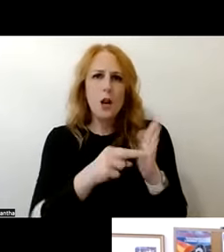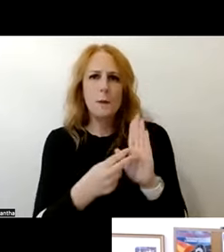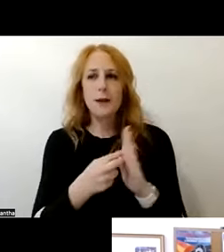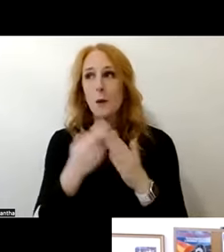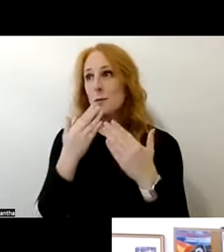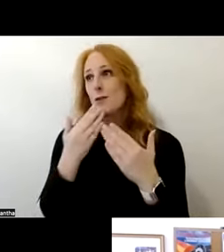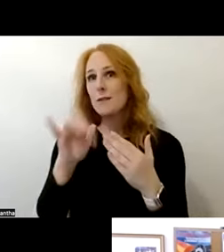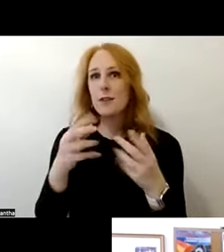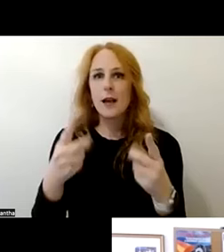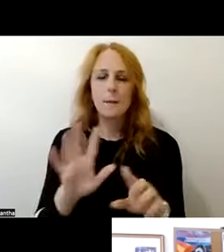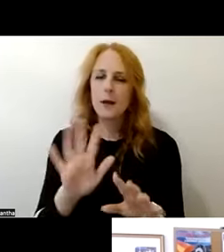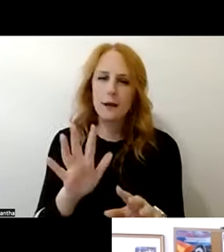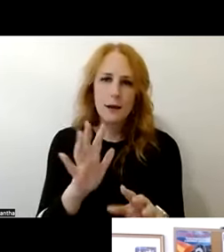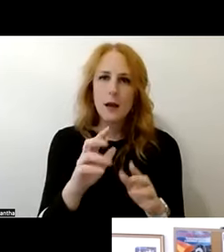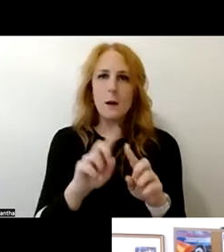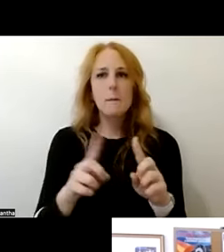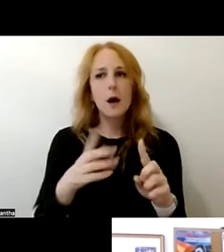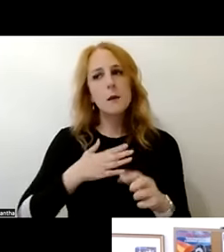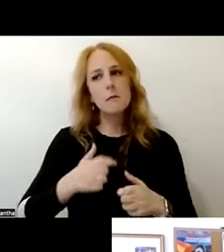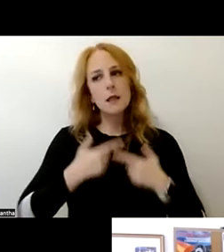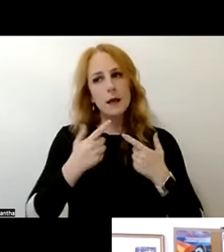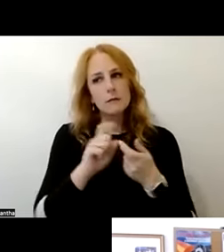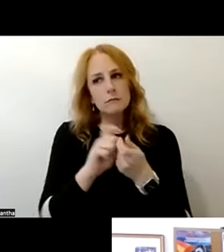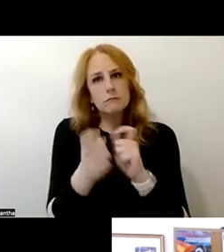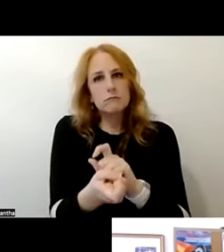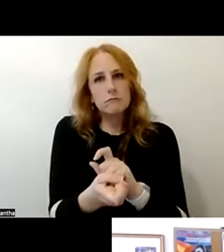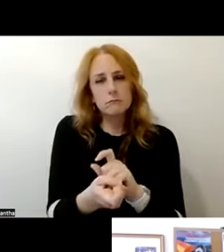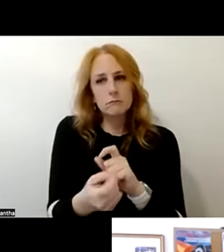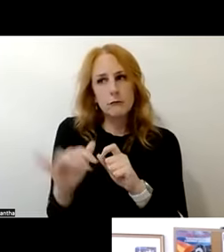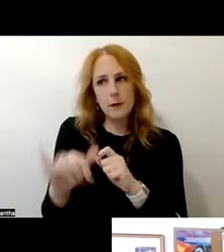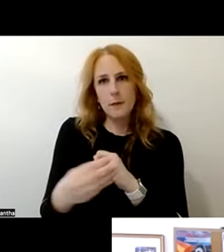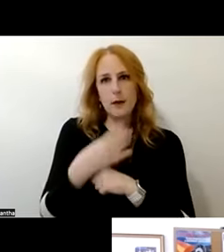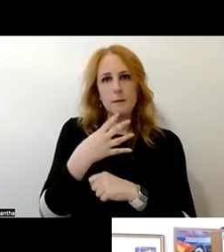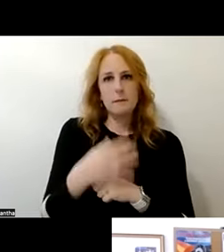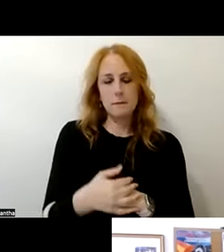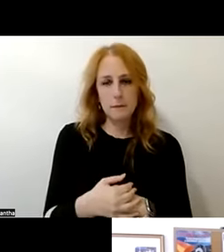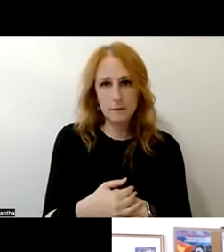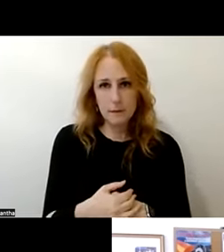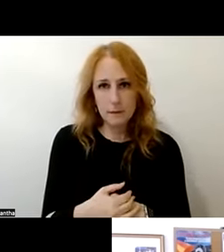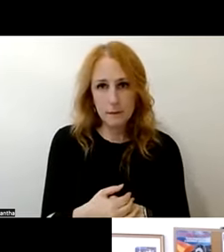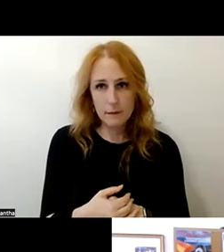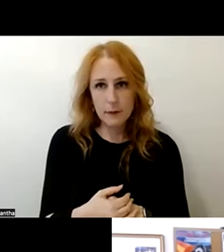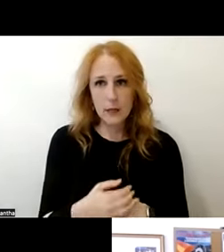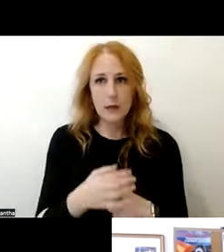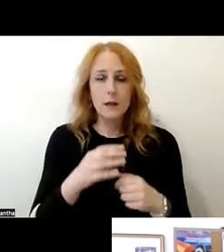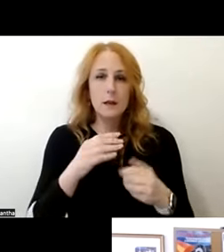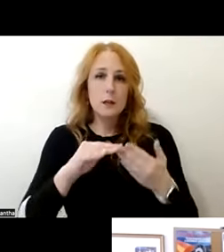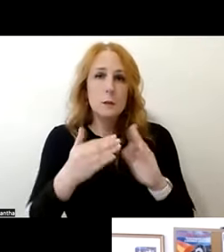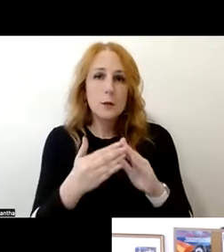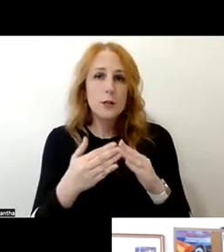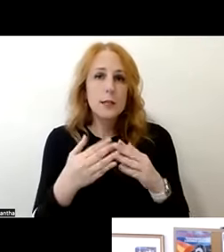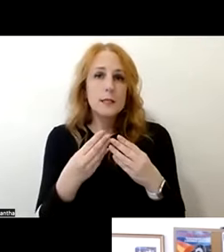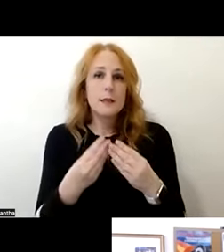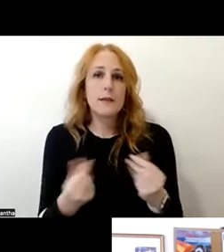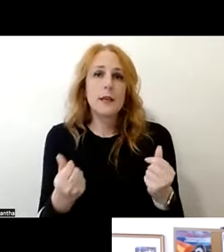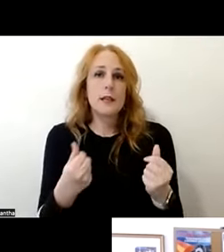rather that my life is different because of them. And that's built in me through communities of healing, a